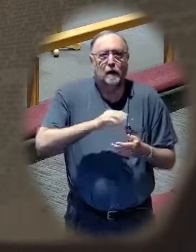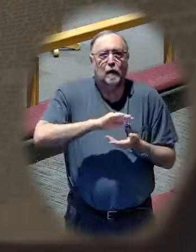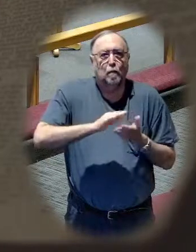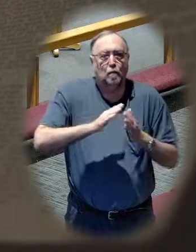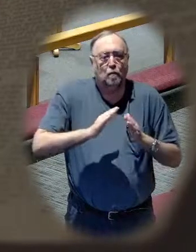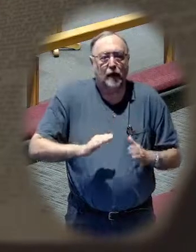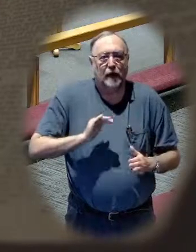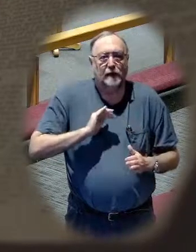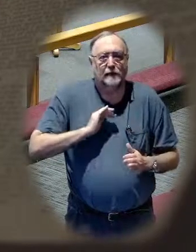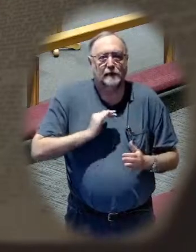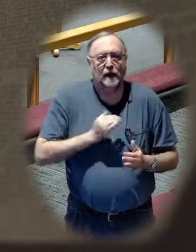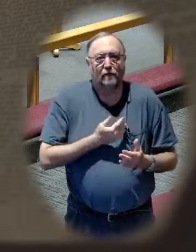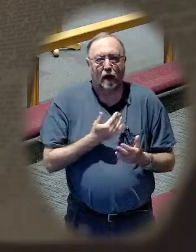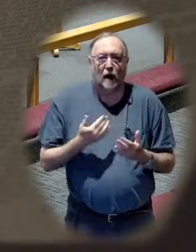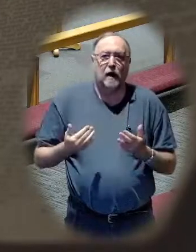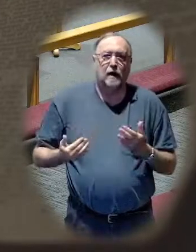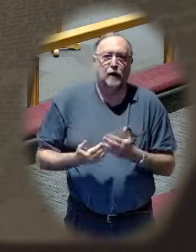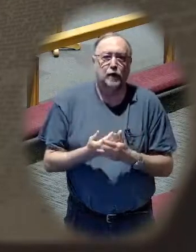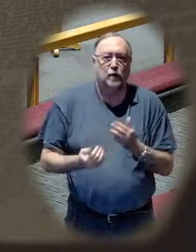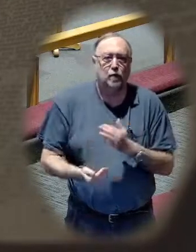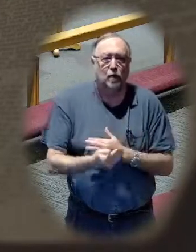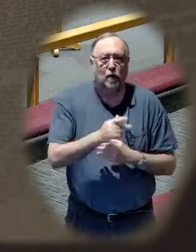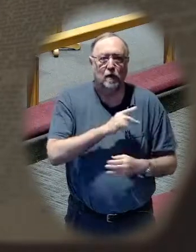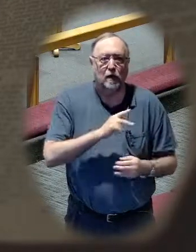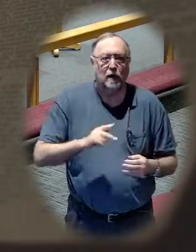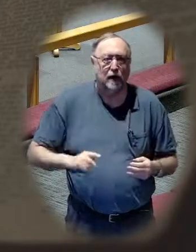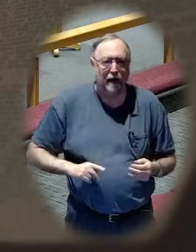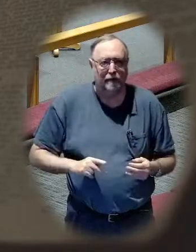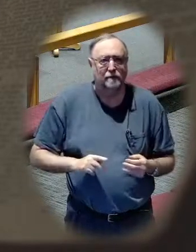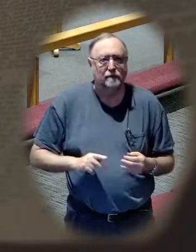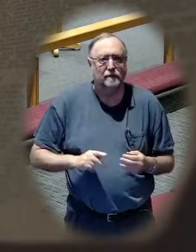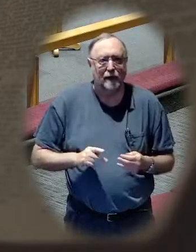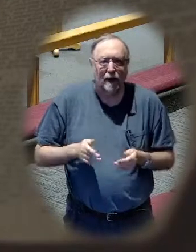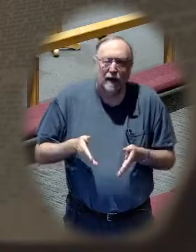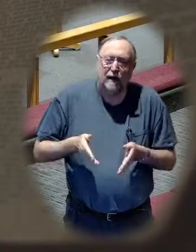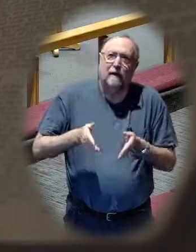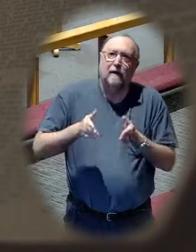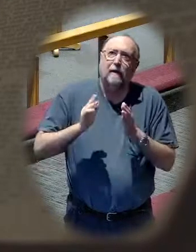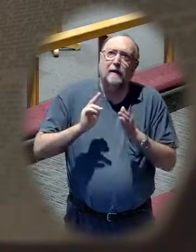our understanding, let us pray to the Lord. Lord, have mercy.